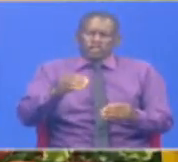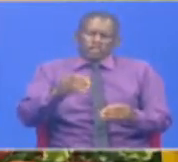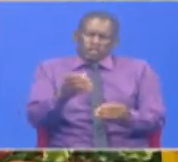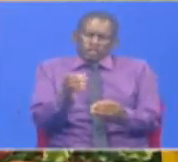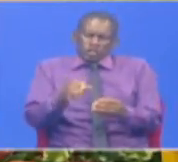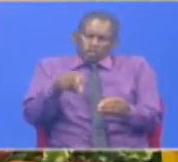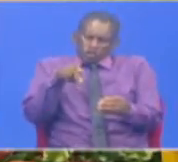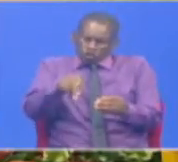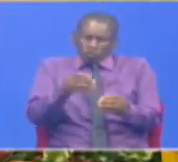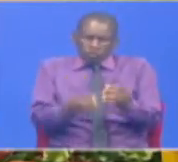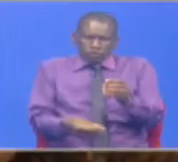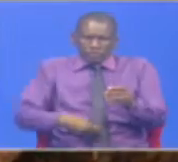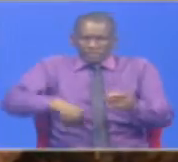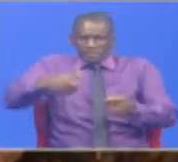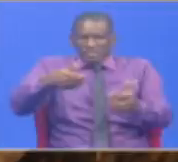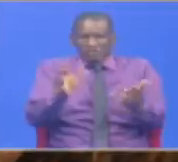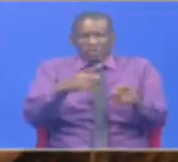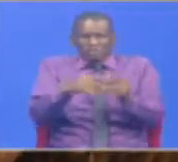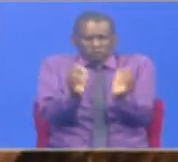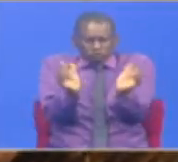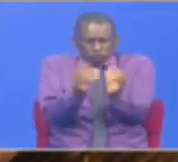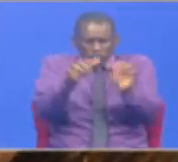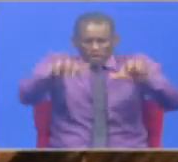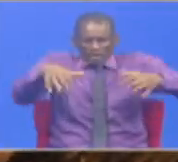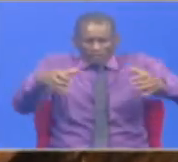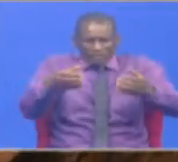also small-scale agriculture.